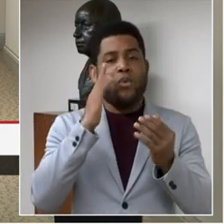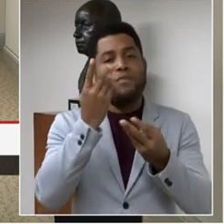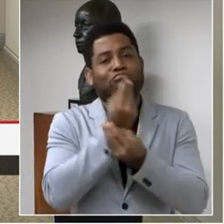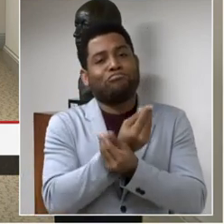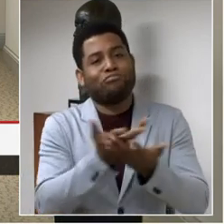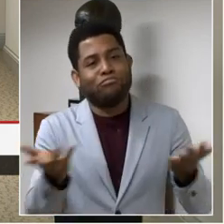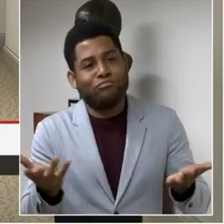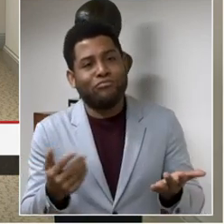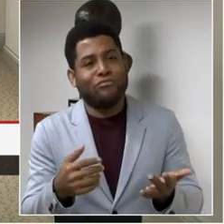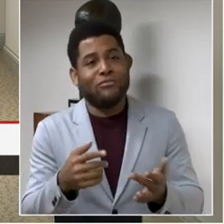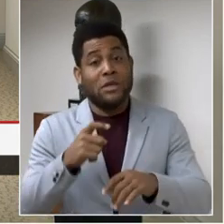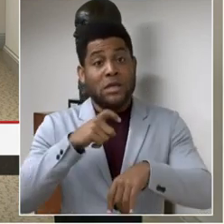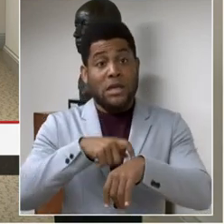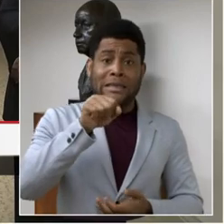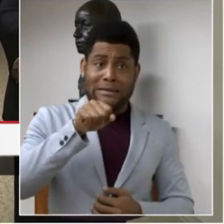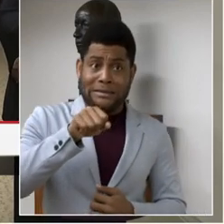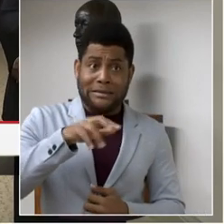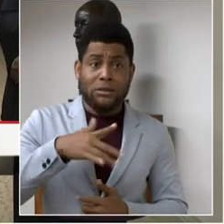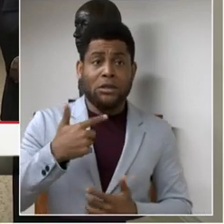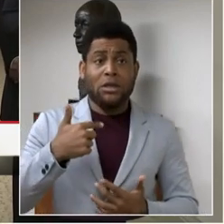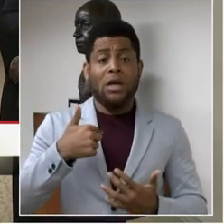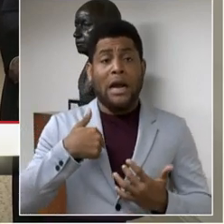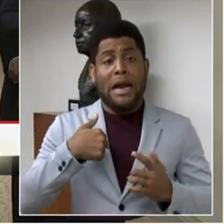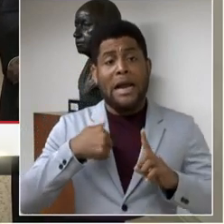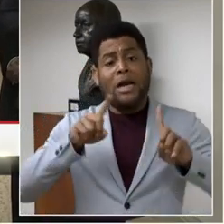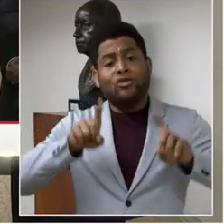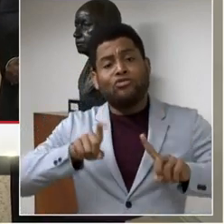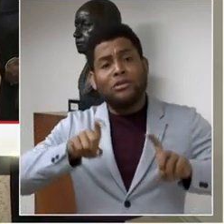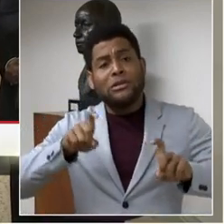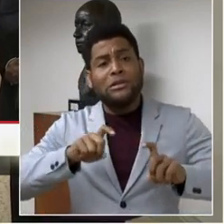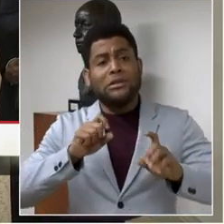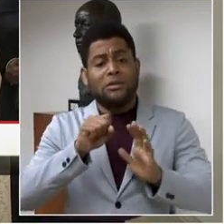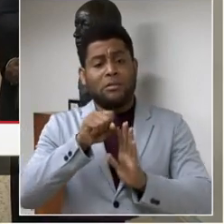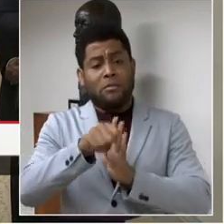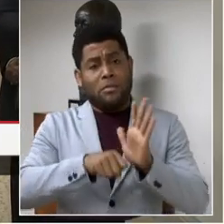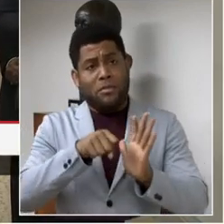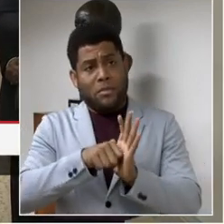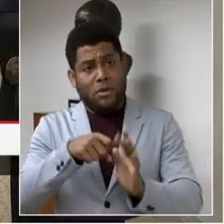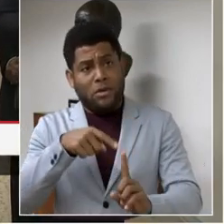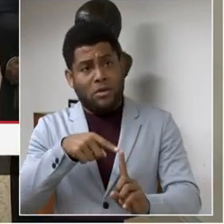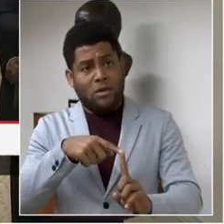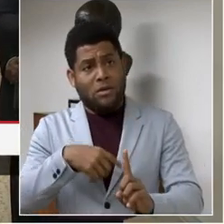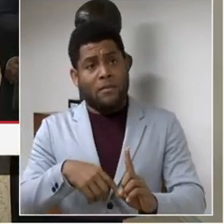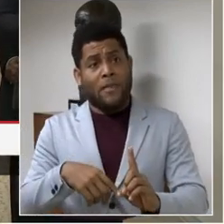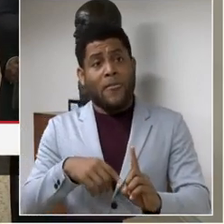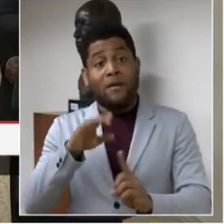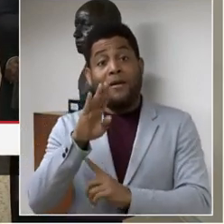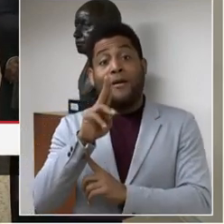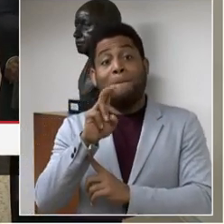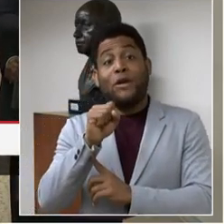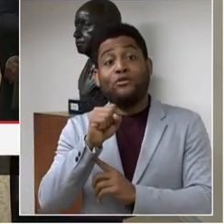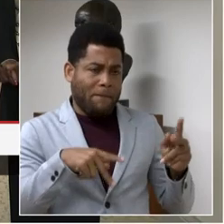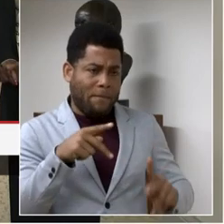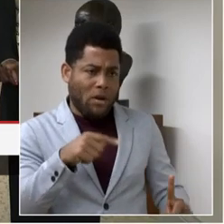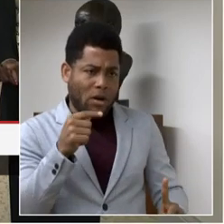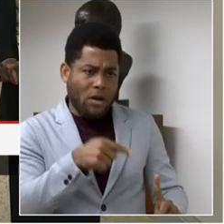made clearer, and that's what you will see in the updated mayor's order. Yes.